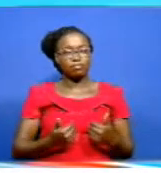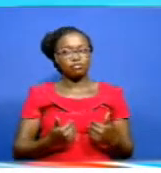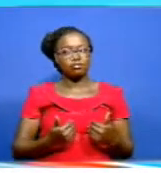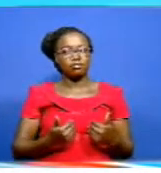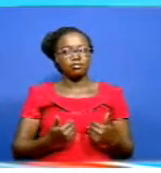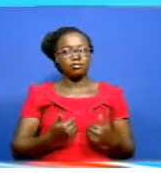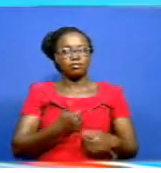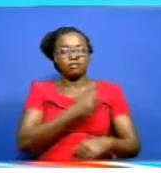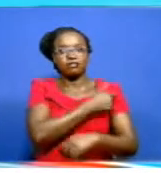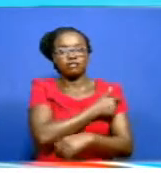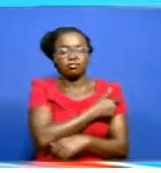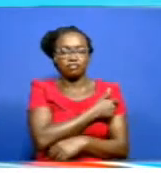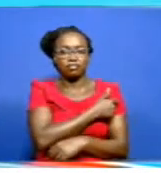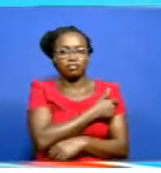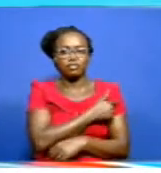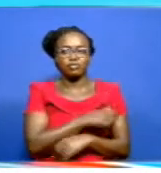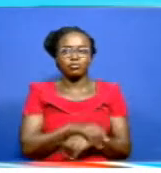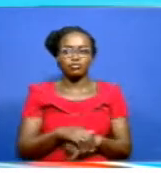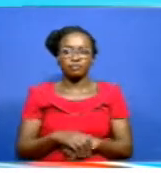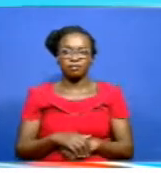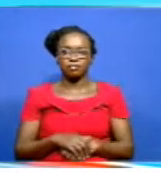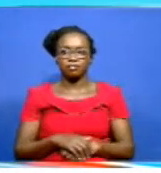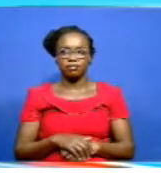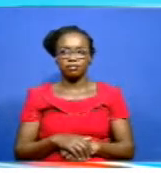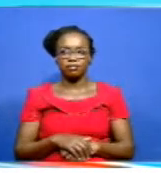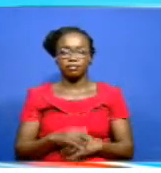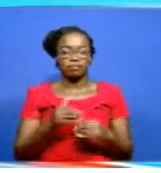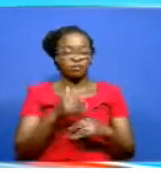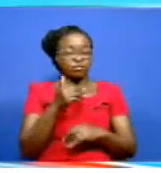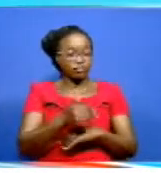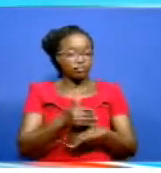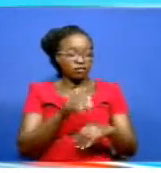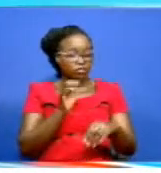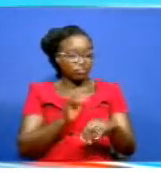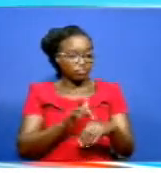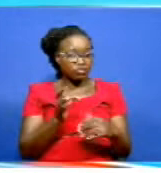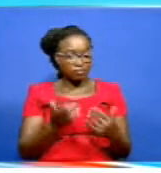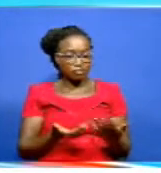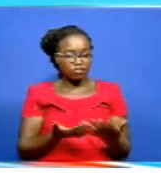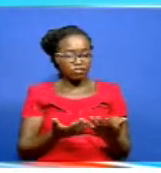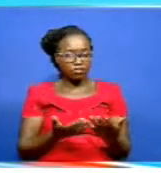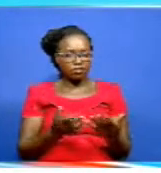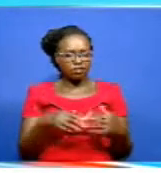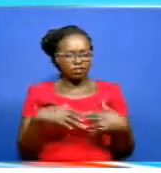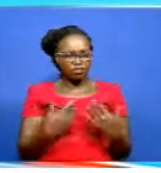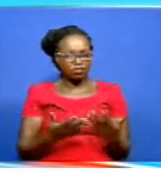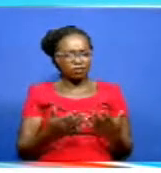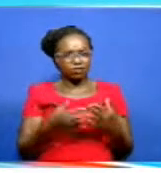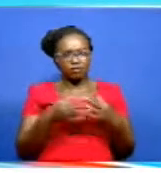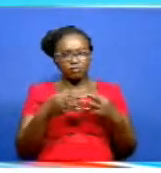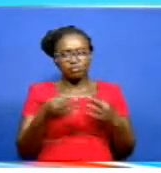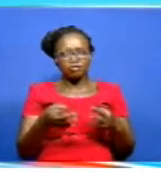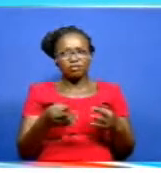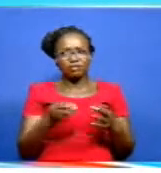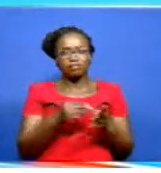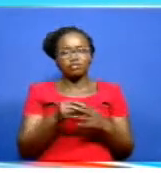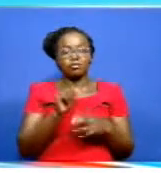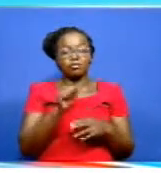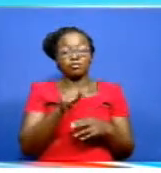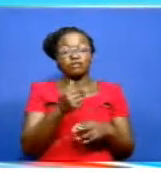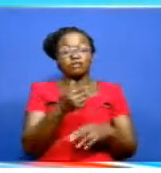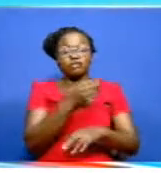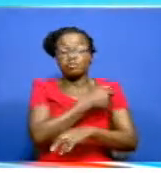had the jab. Has had the jab? Or after someone has been infected by COVID-19, how long should they, or can they get the